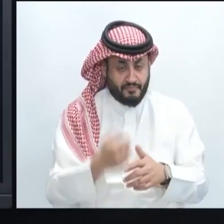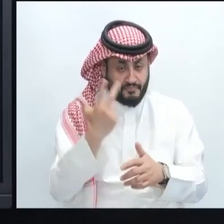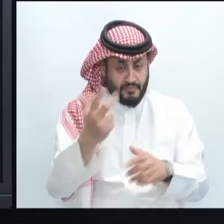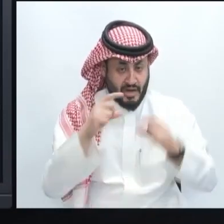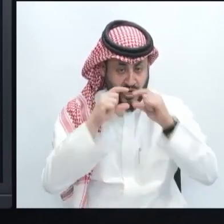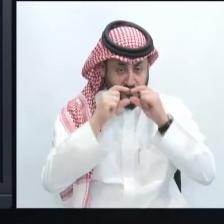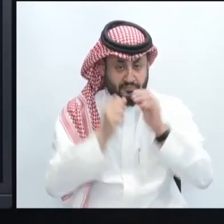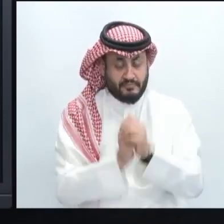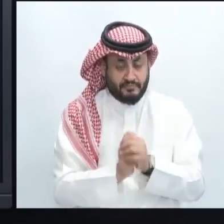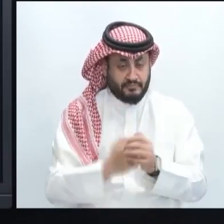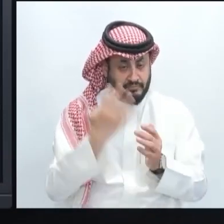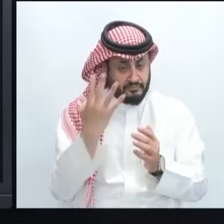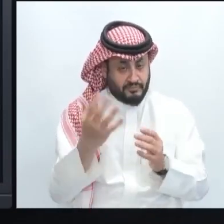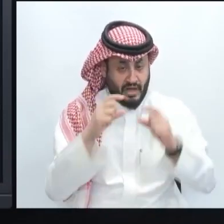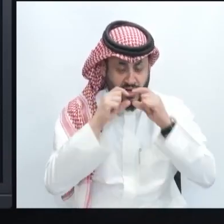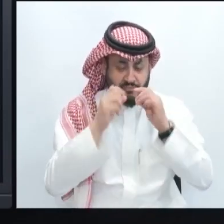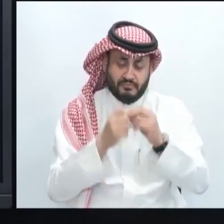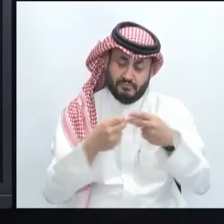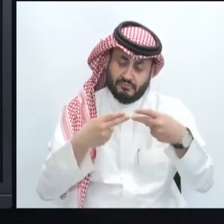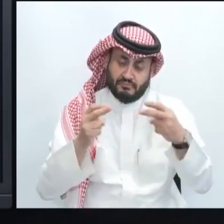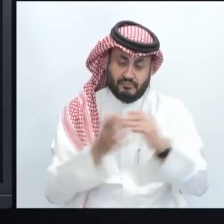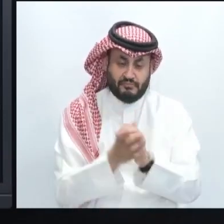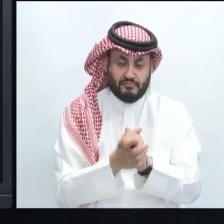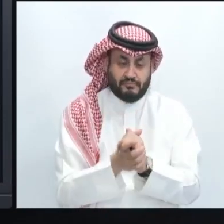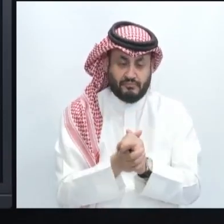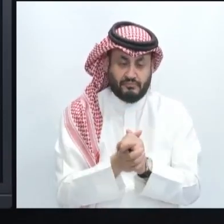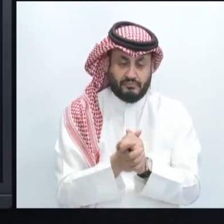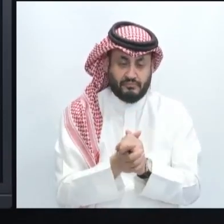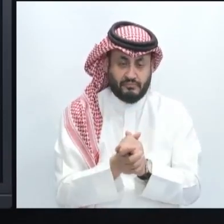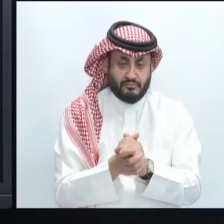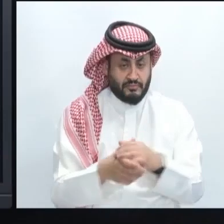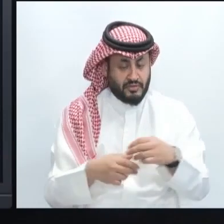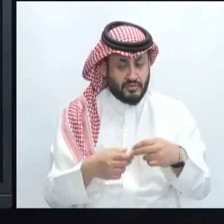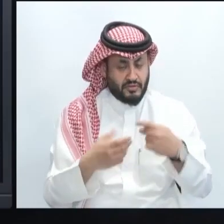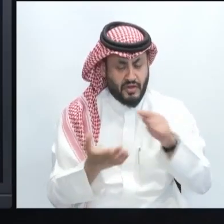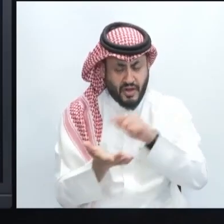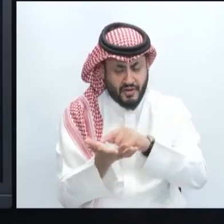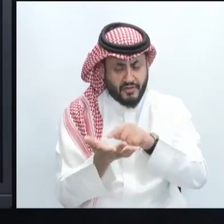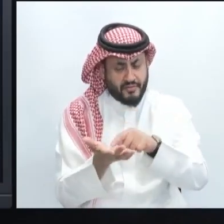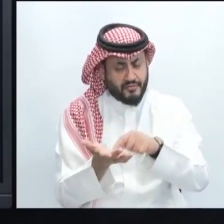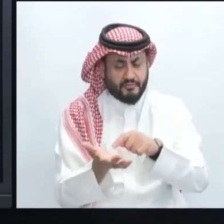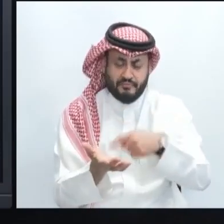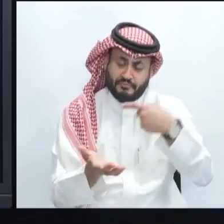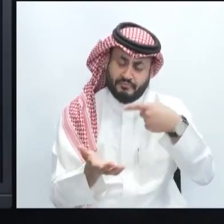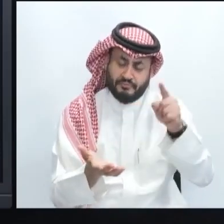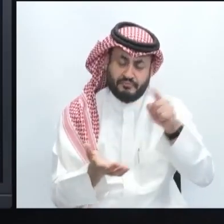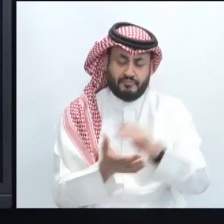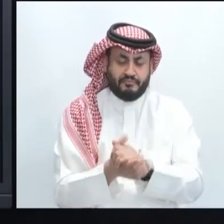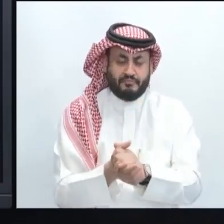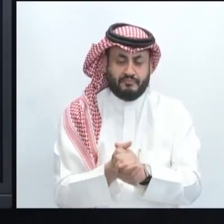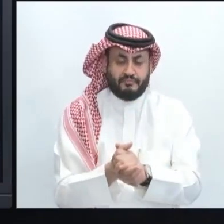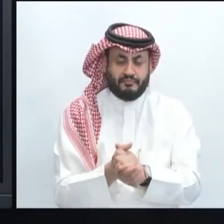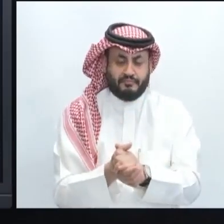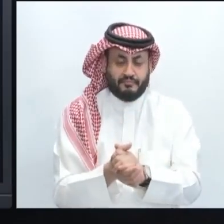three sandwiches, four sandwiches. We can count them. We can